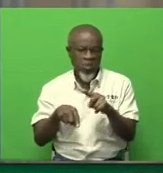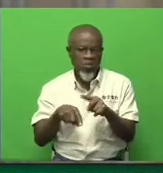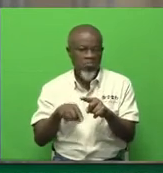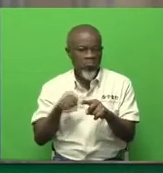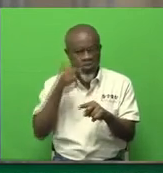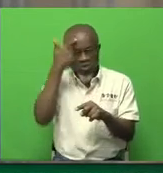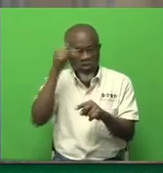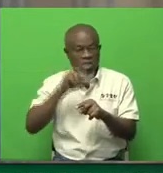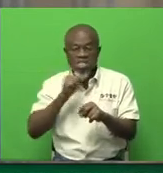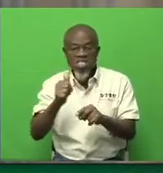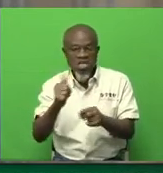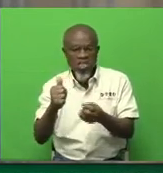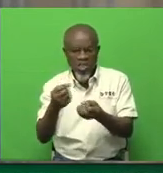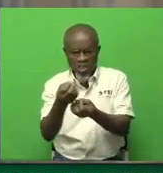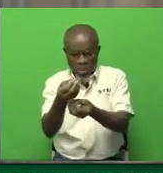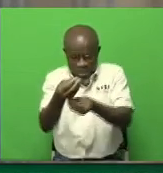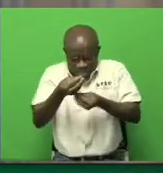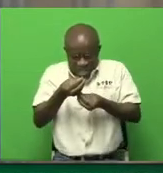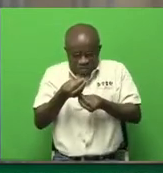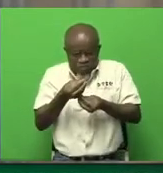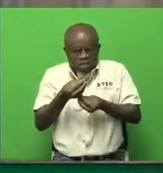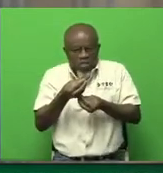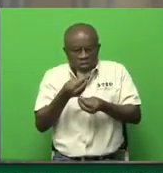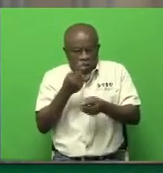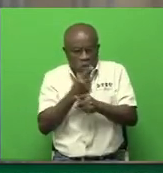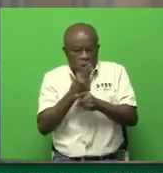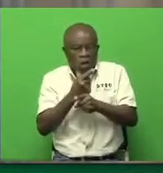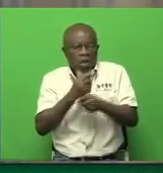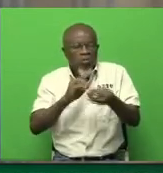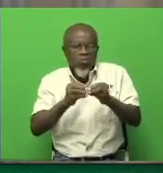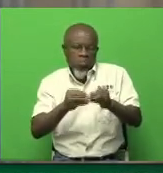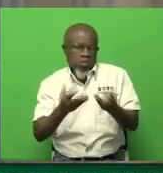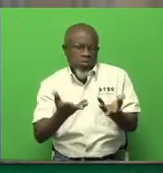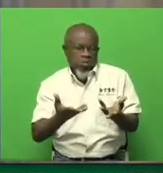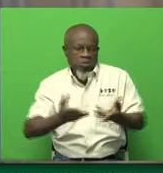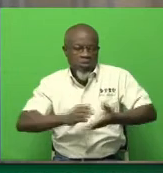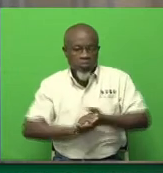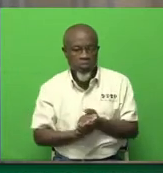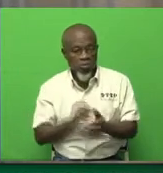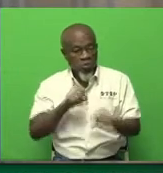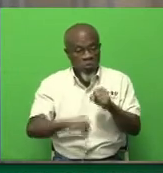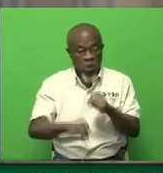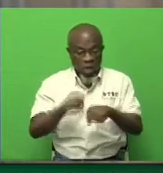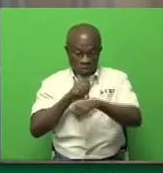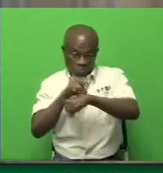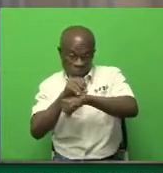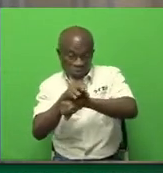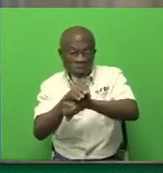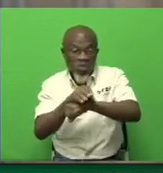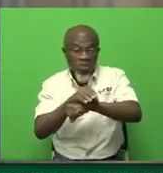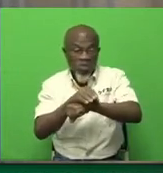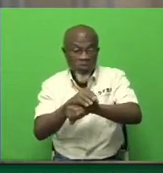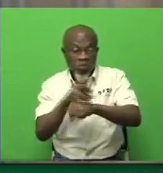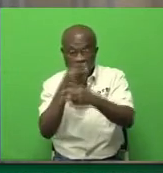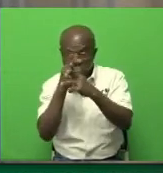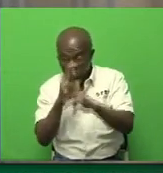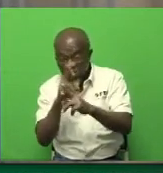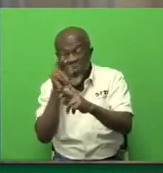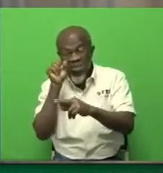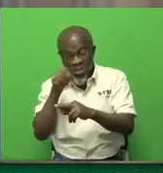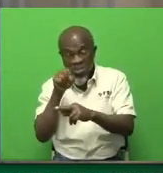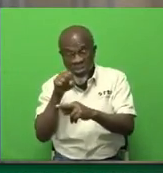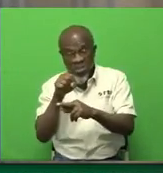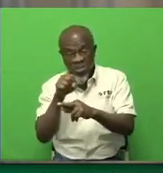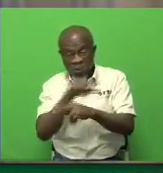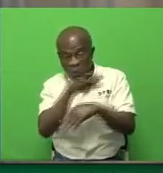capacity to make proper projections I therefore advise with all due respect all members